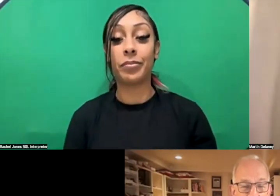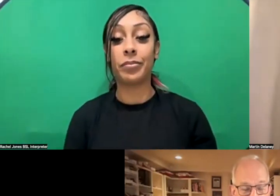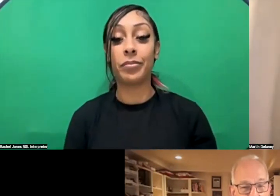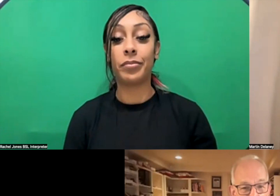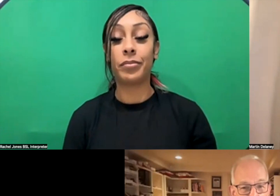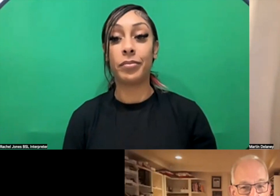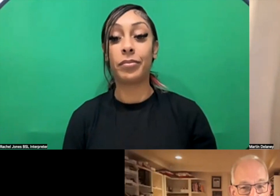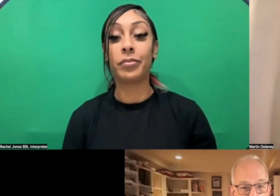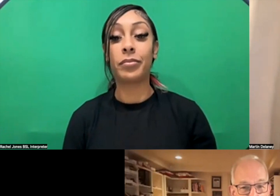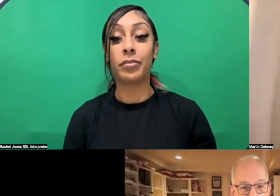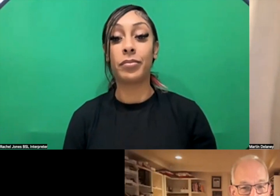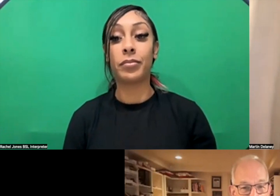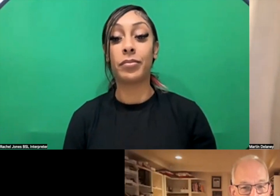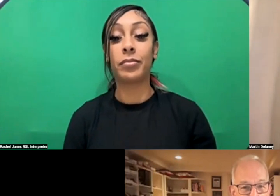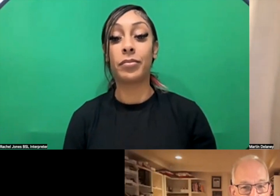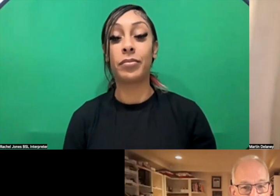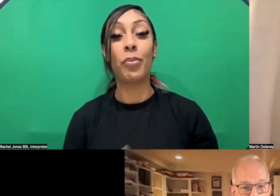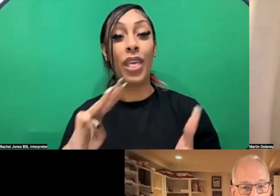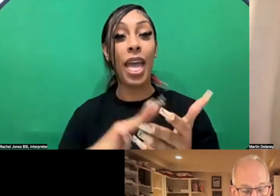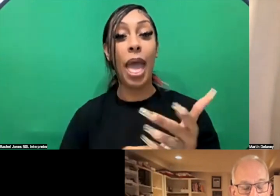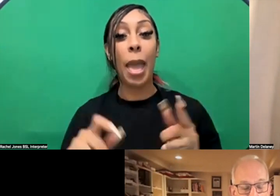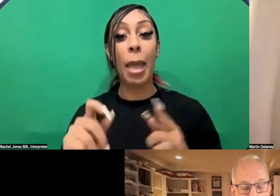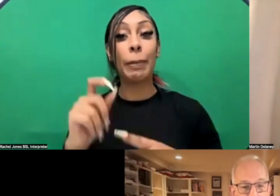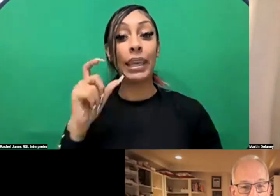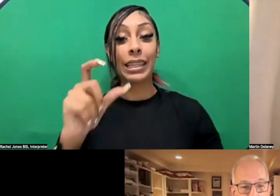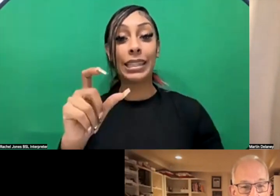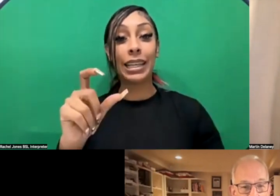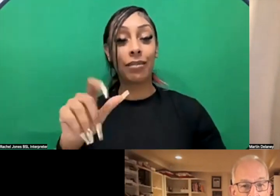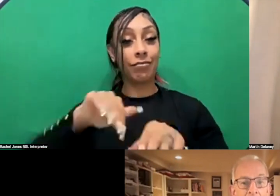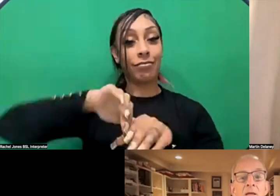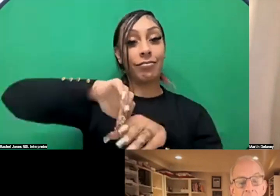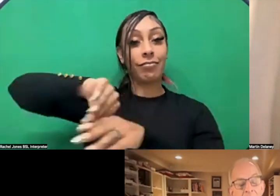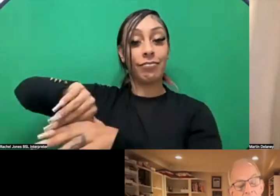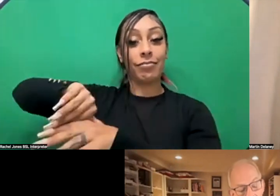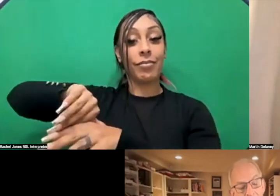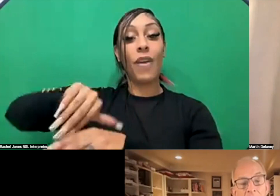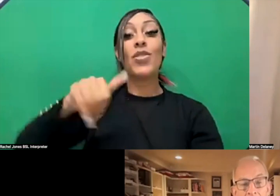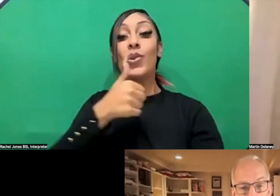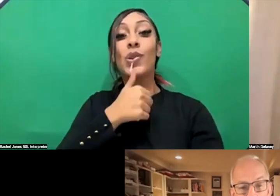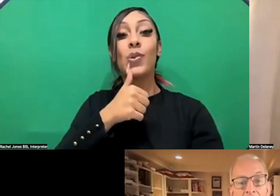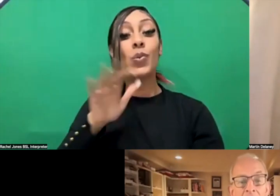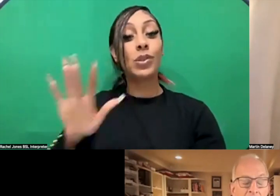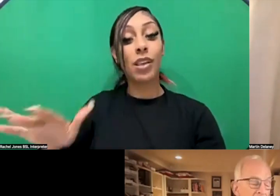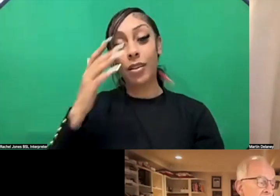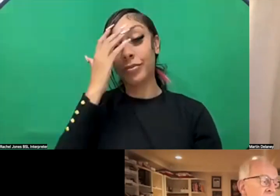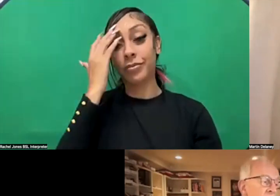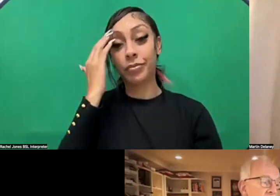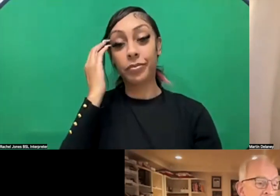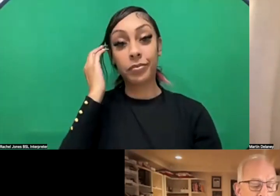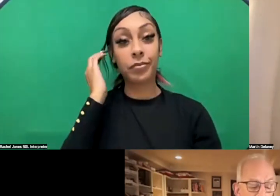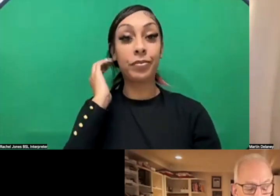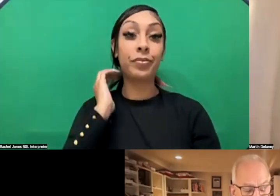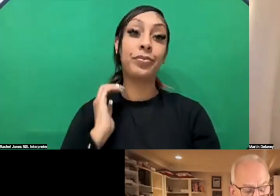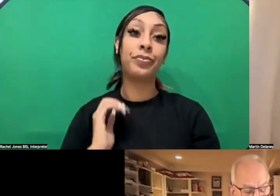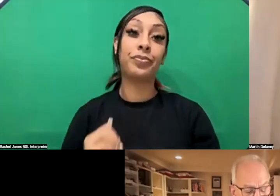kind of staying out of the way of the user. Is that a fair way Yeah, of putting it? yeah. I think someone once